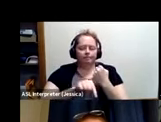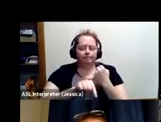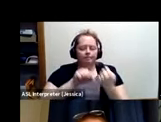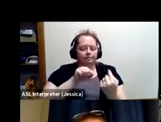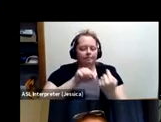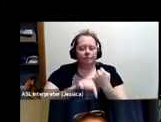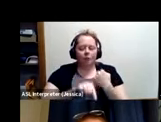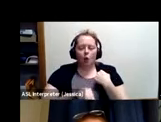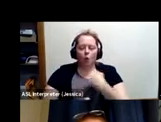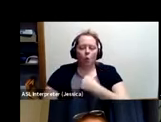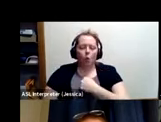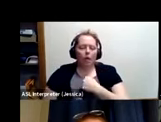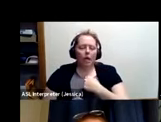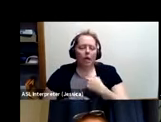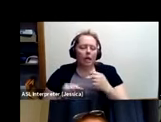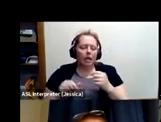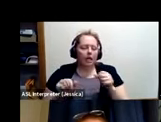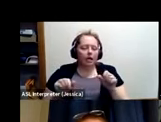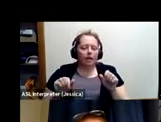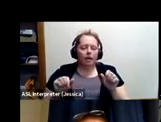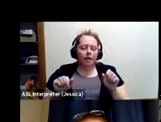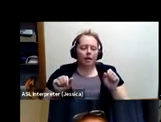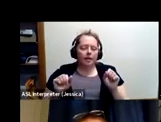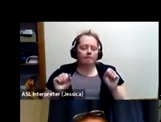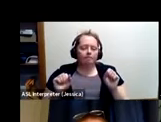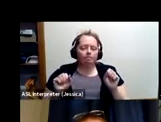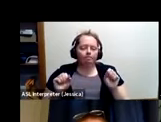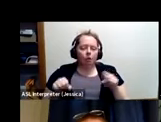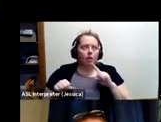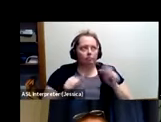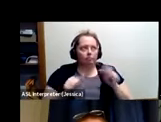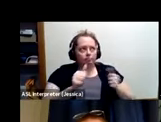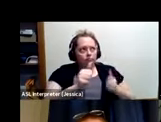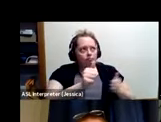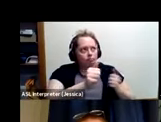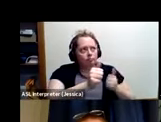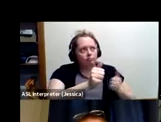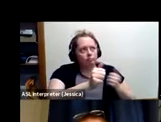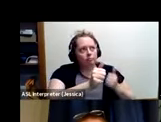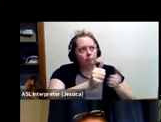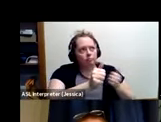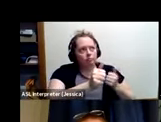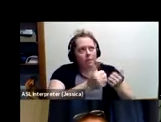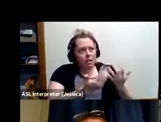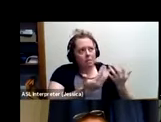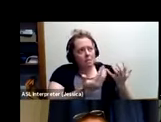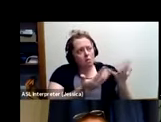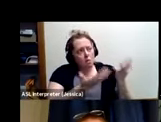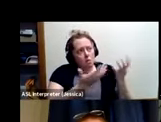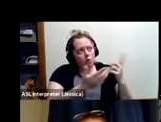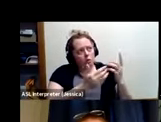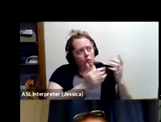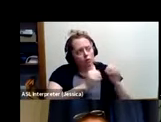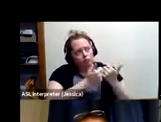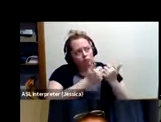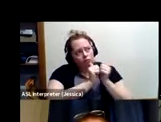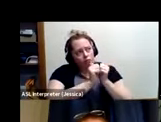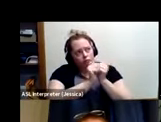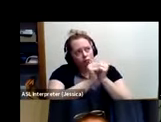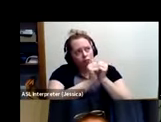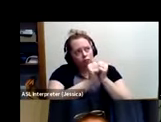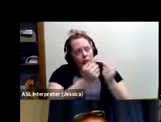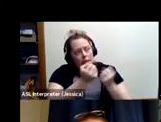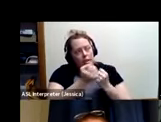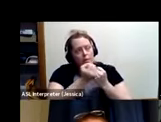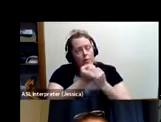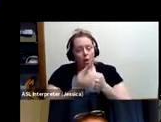needing allies or accomplices, which we do. We need people, standing with us and for us. But when